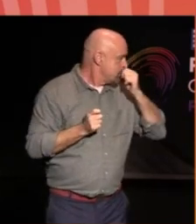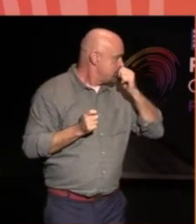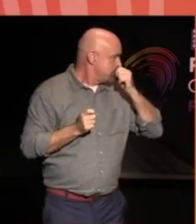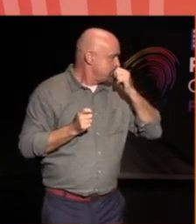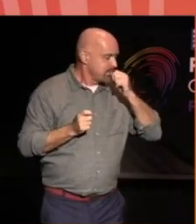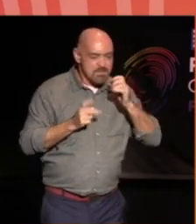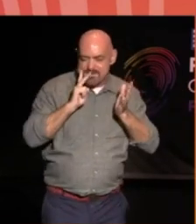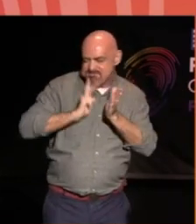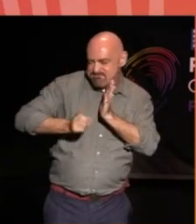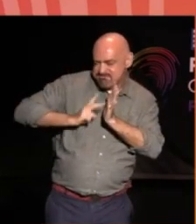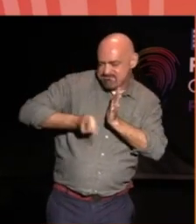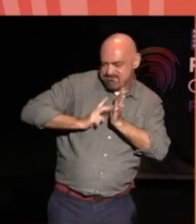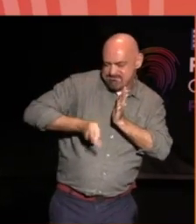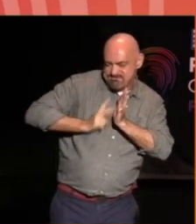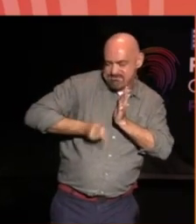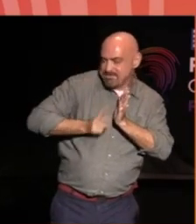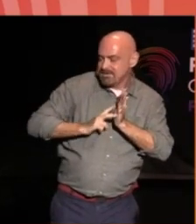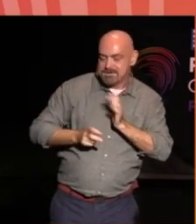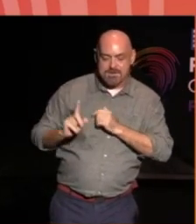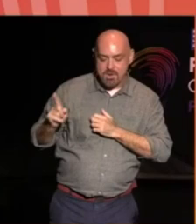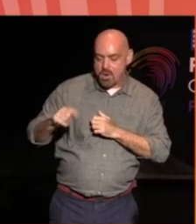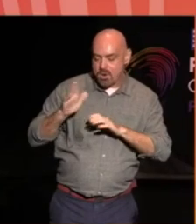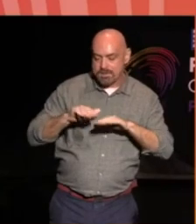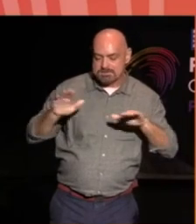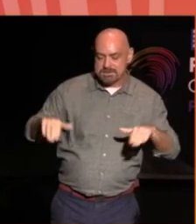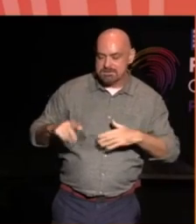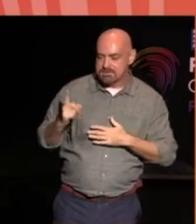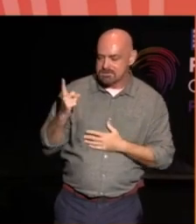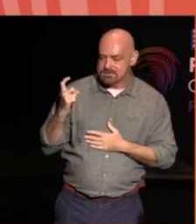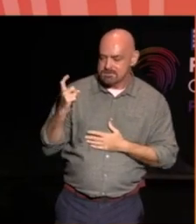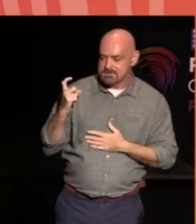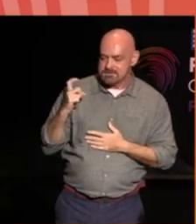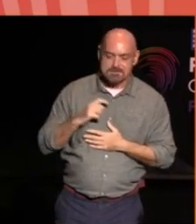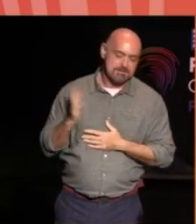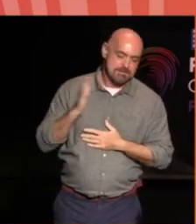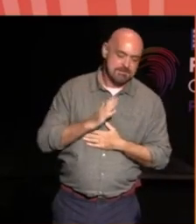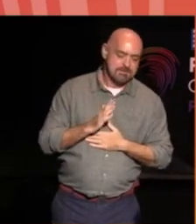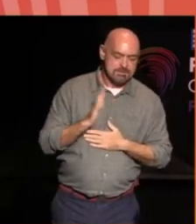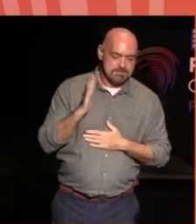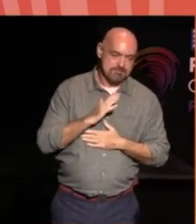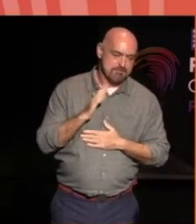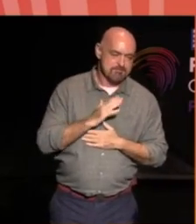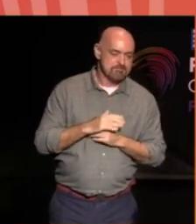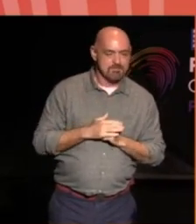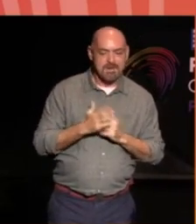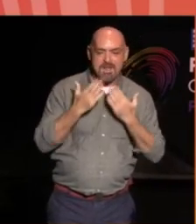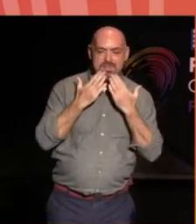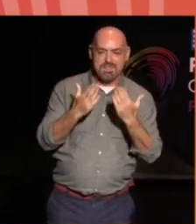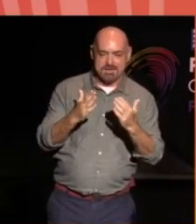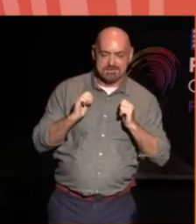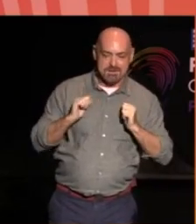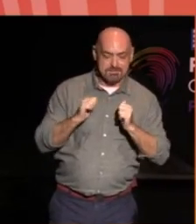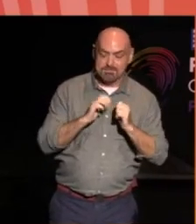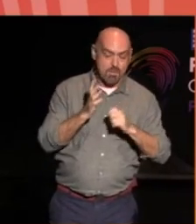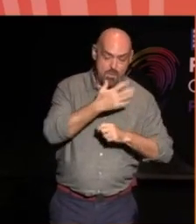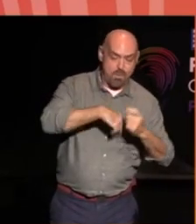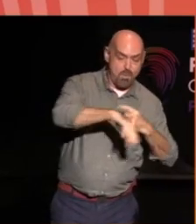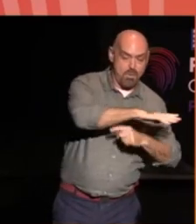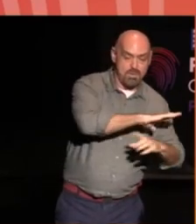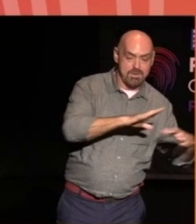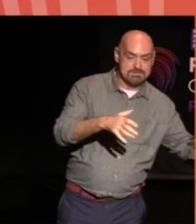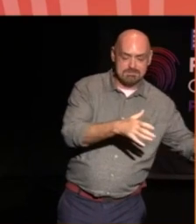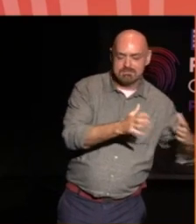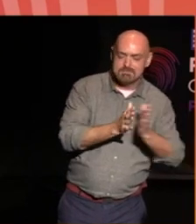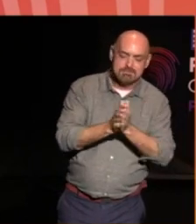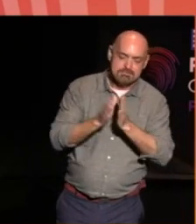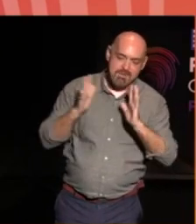we? We schemed to just bring him on stage at this point to say thank you on behalf of all of us for